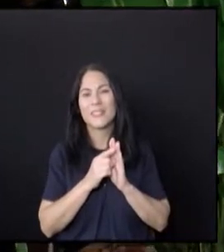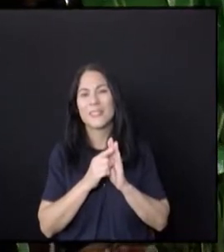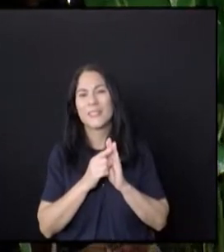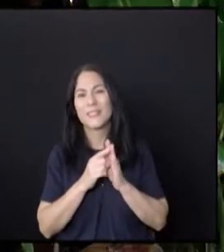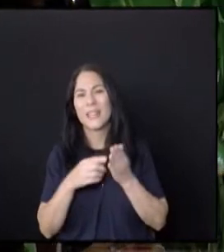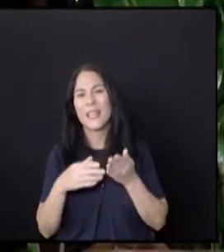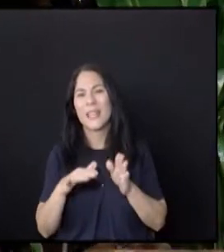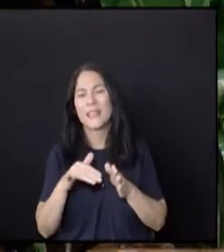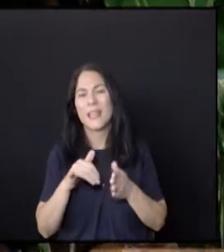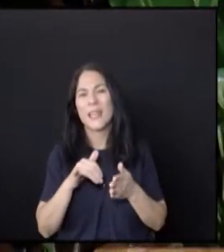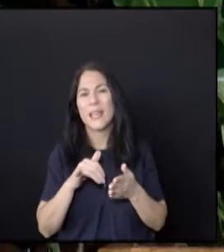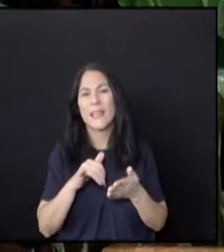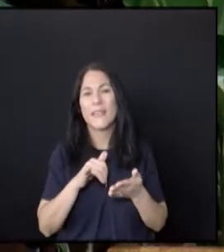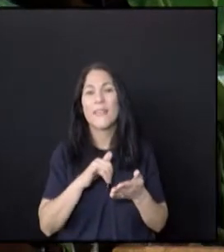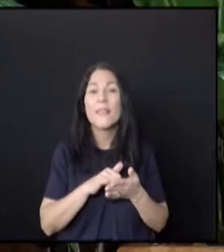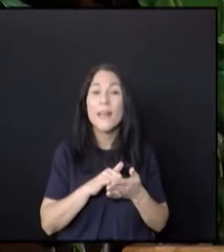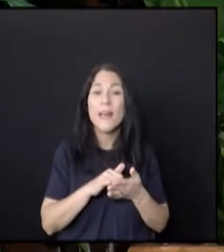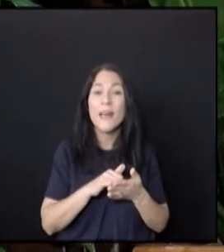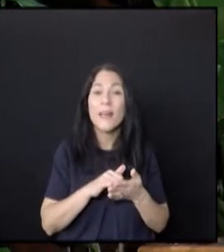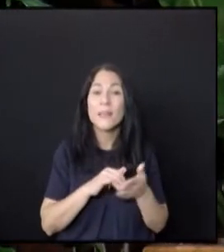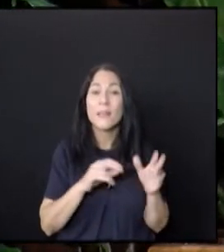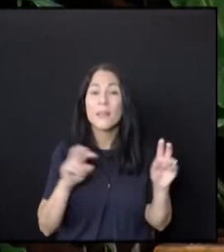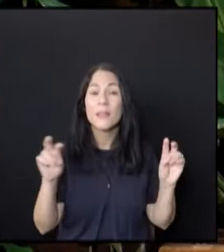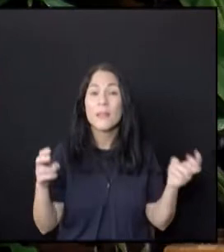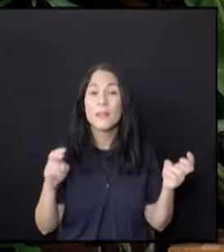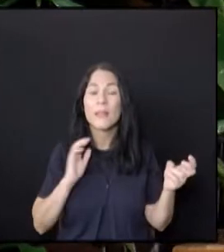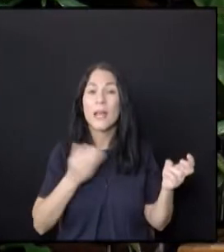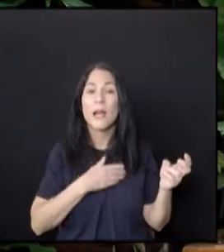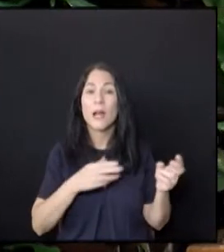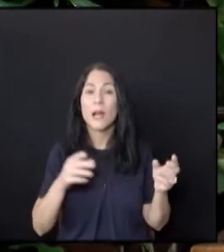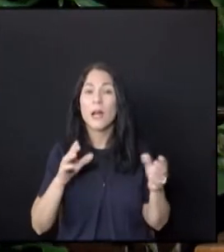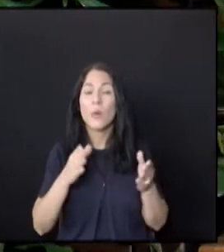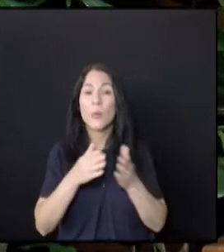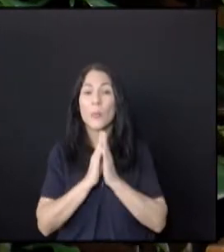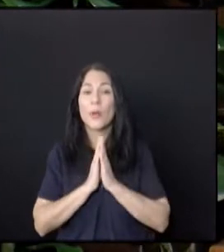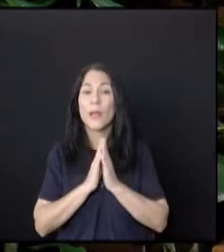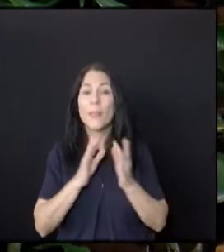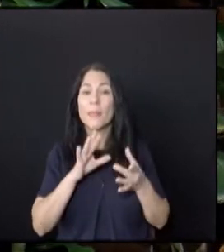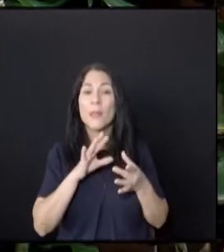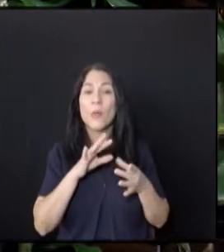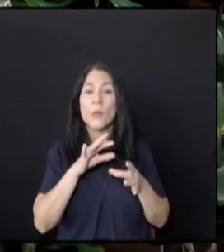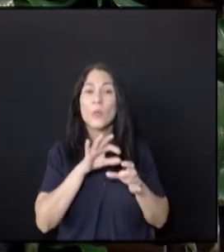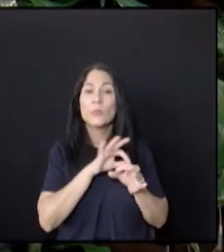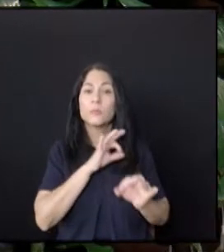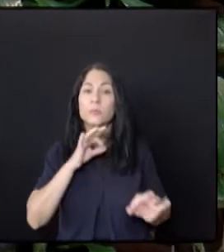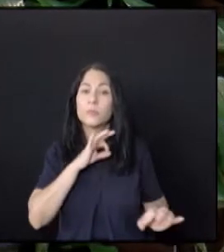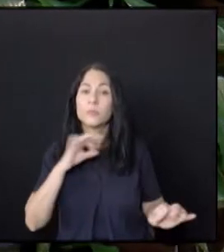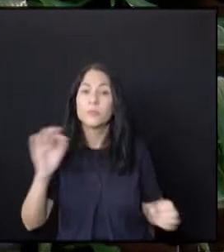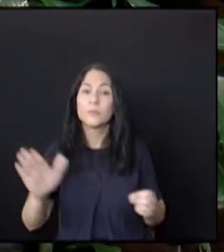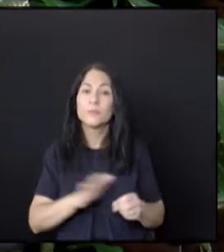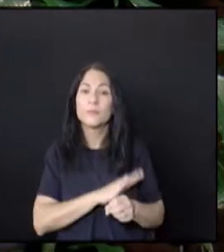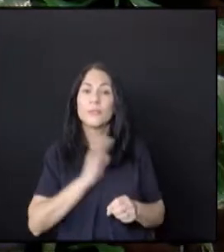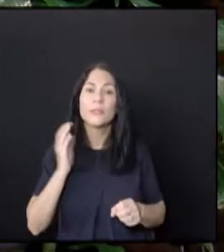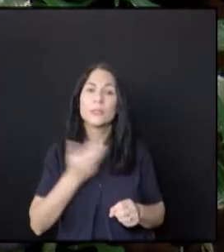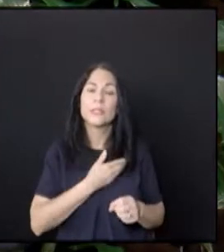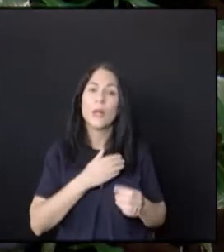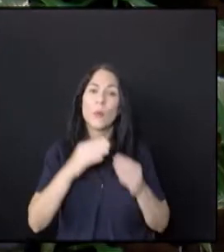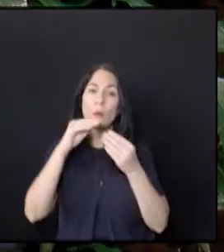Let that be our prayer. Let that be the spirit that not only fills our homes, but fills our hearts.